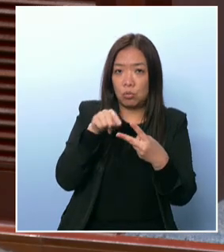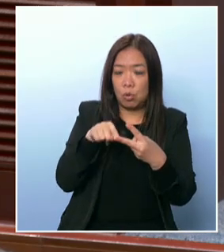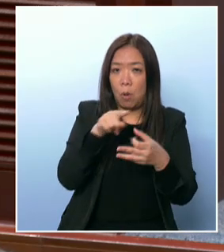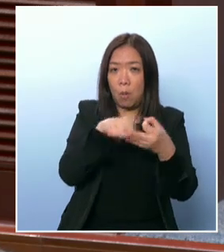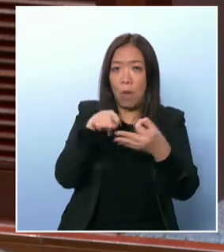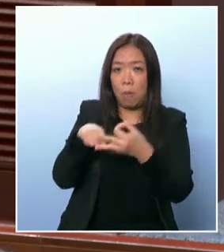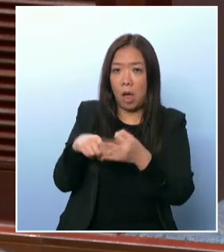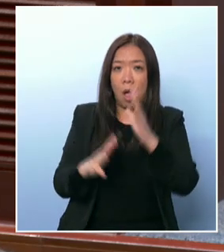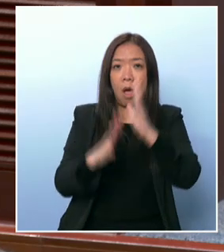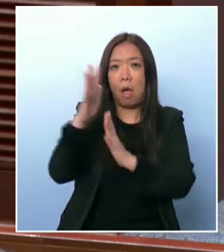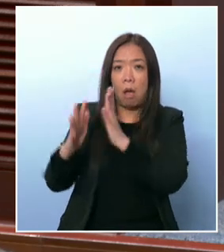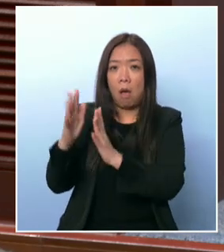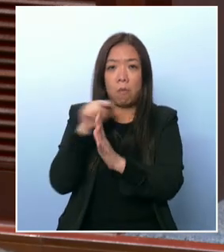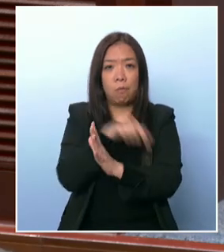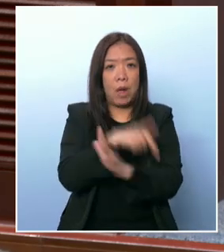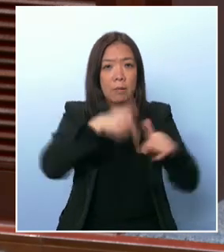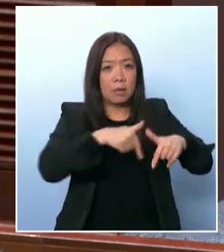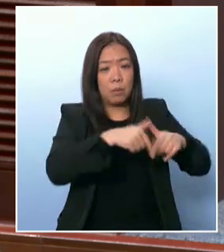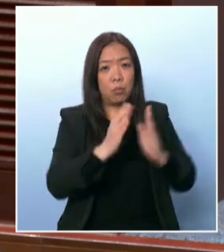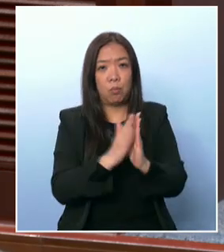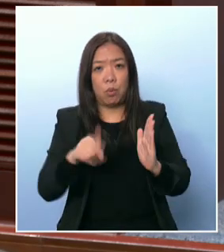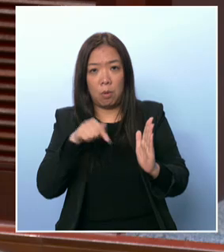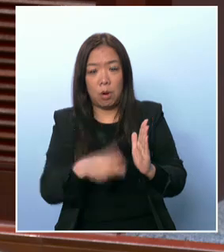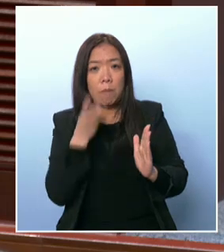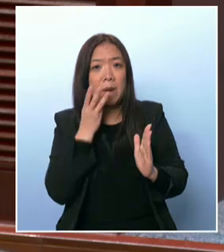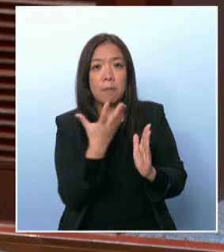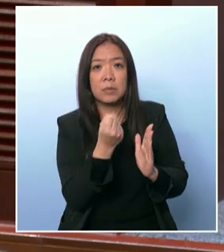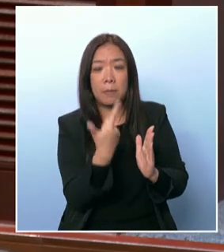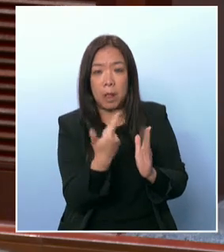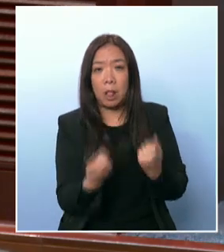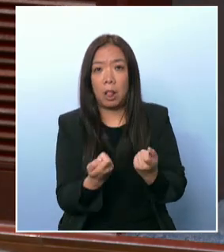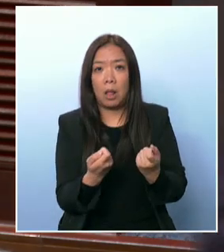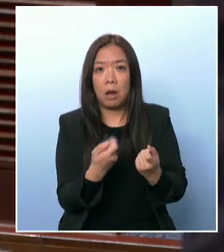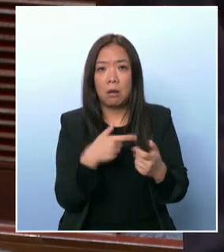Innovation Center was strongly opposed by the nearby residents. Now,